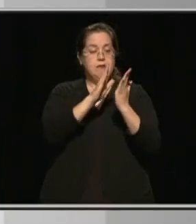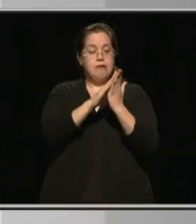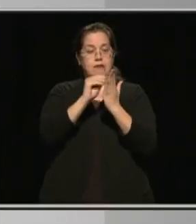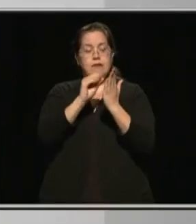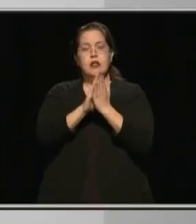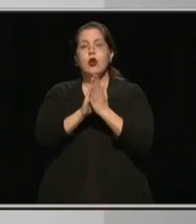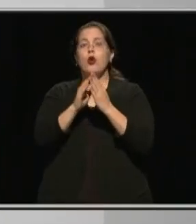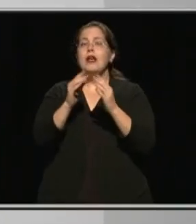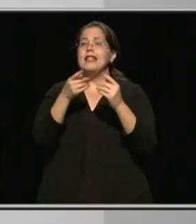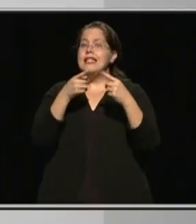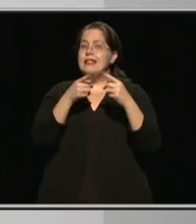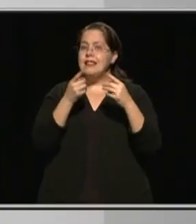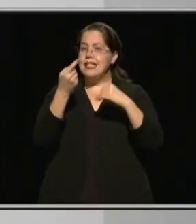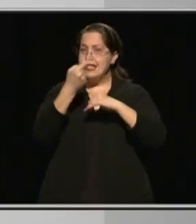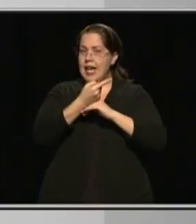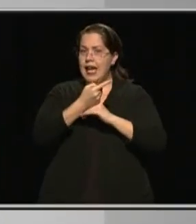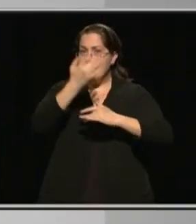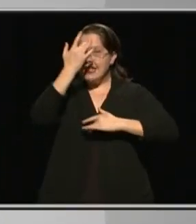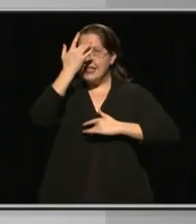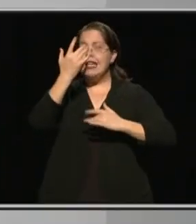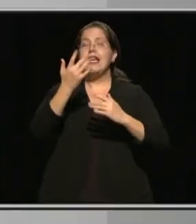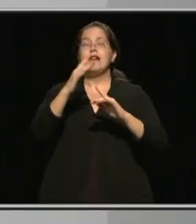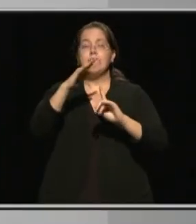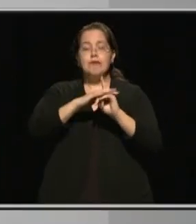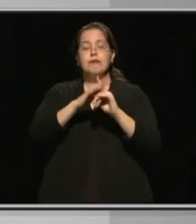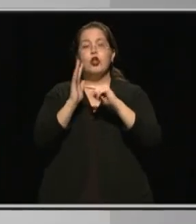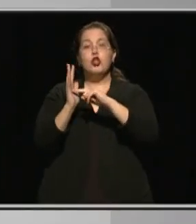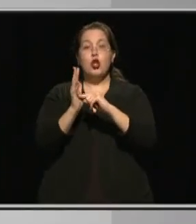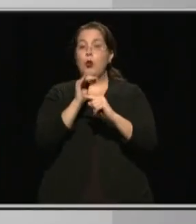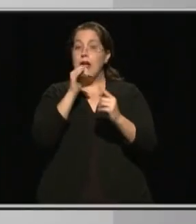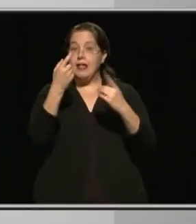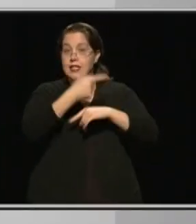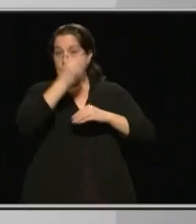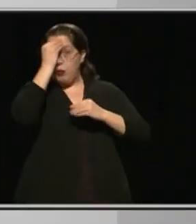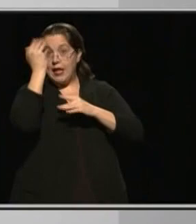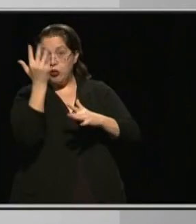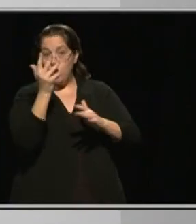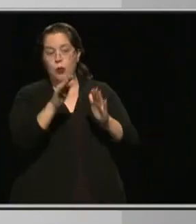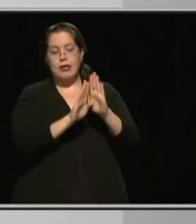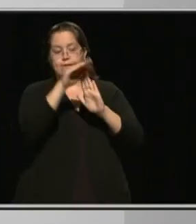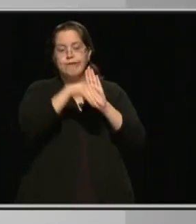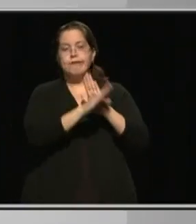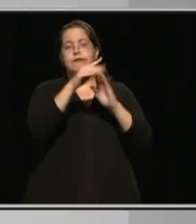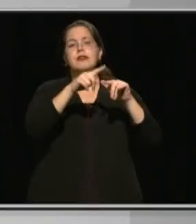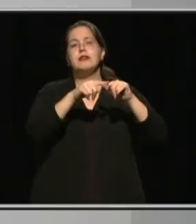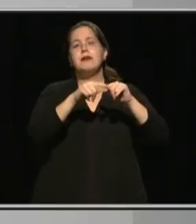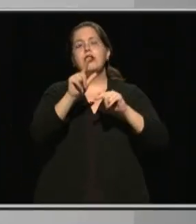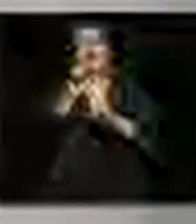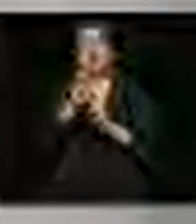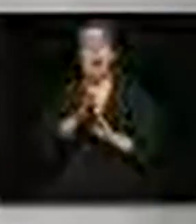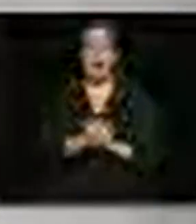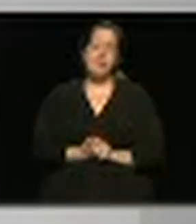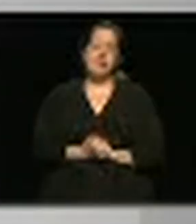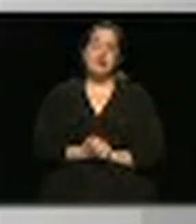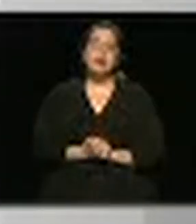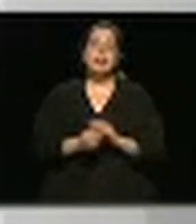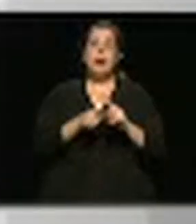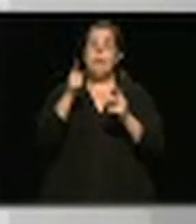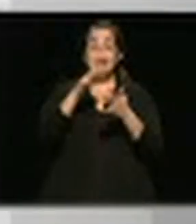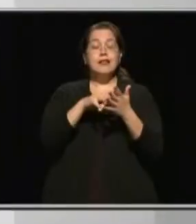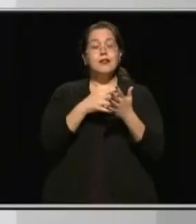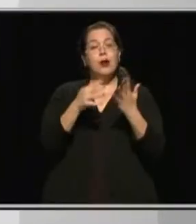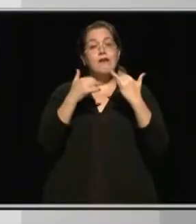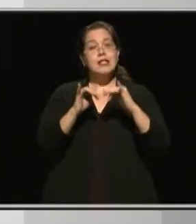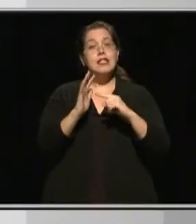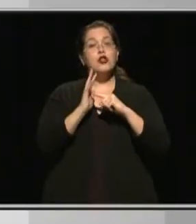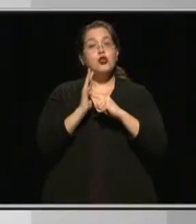symptom onset date, not the date that we report the cases to you, which, ebb and flow depending on the lab. But even so, this graph still shows that